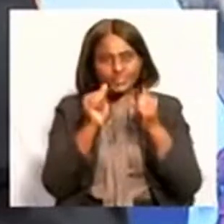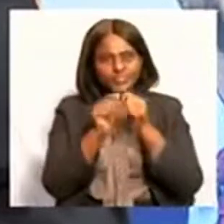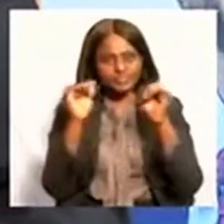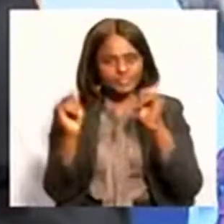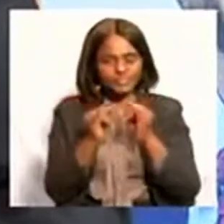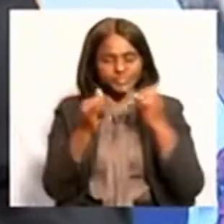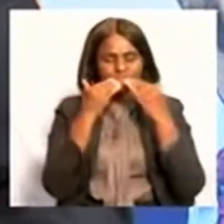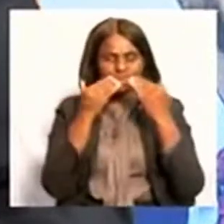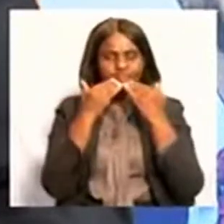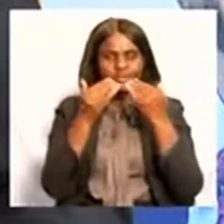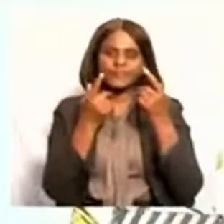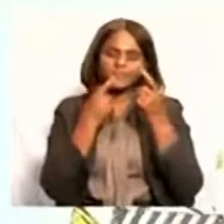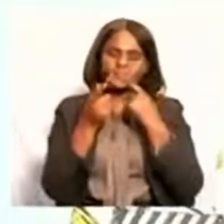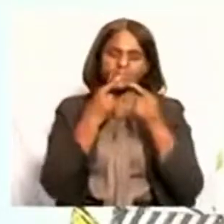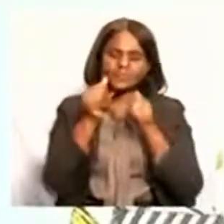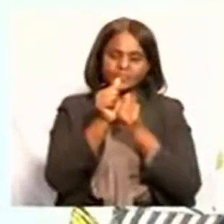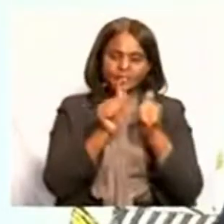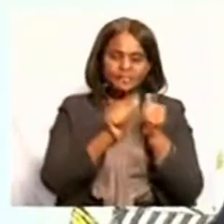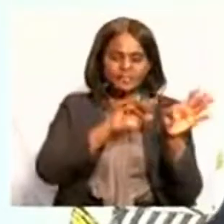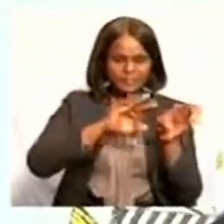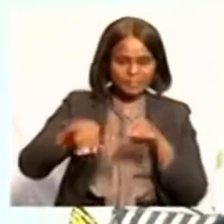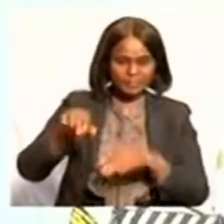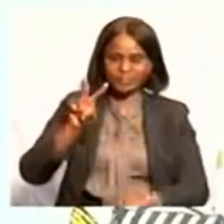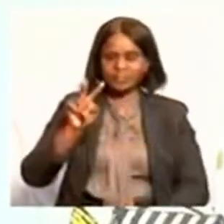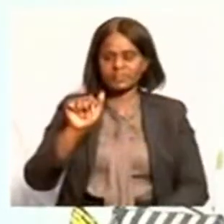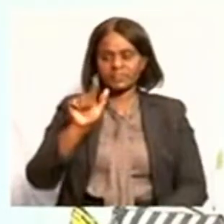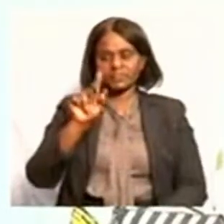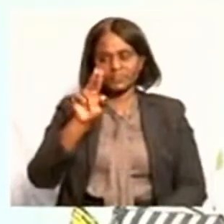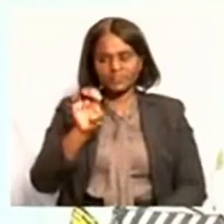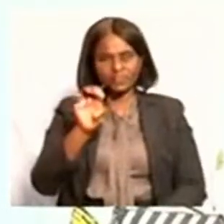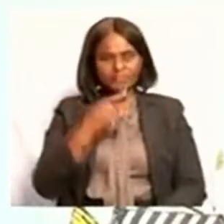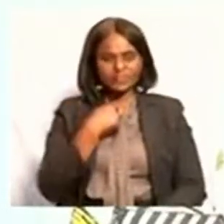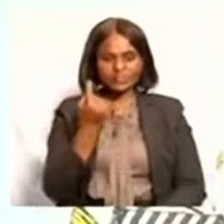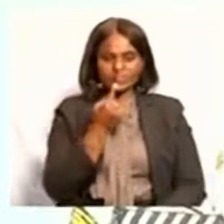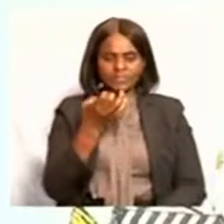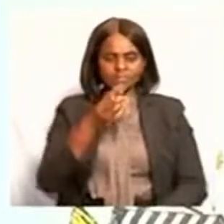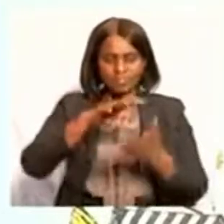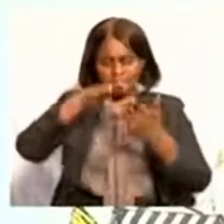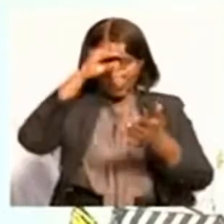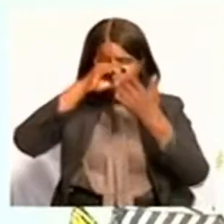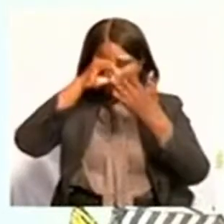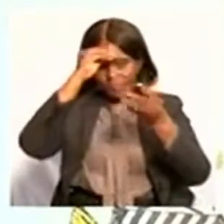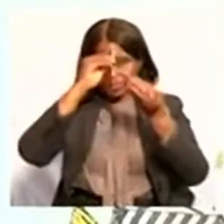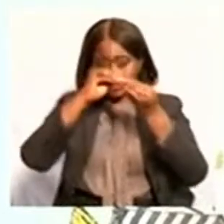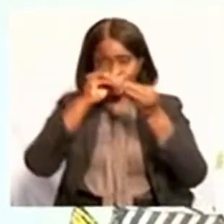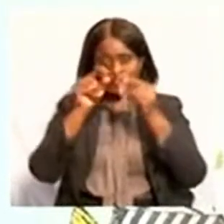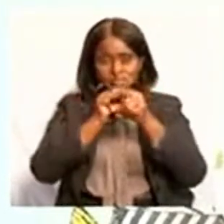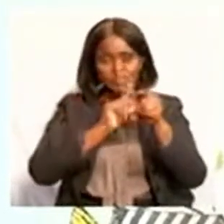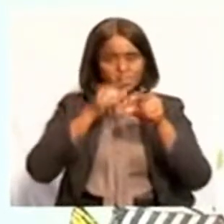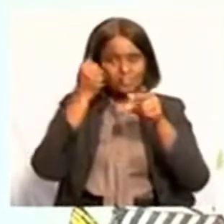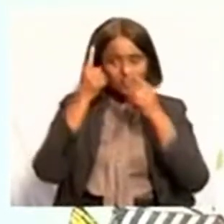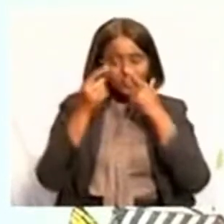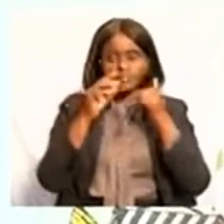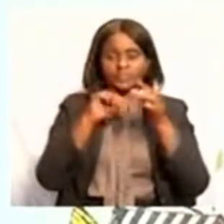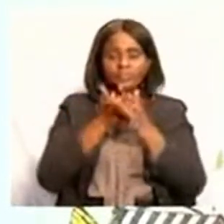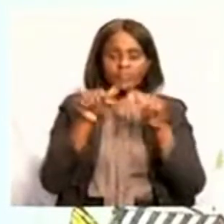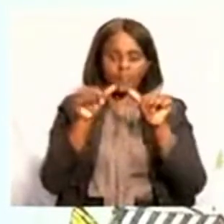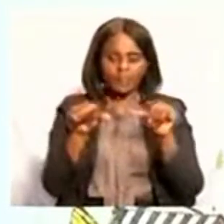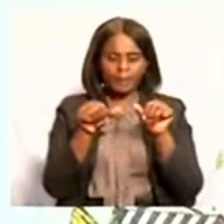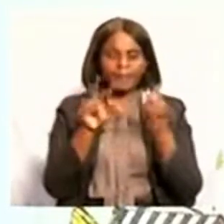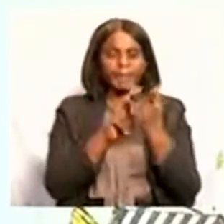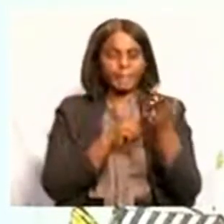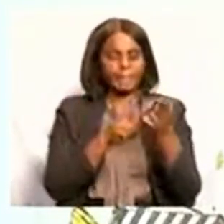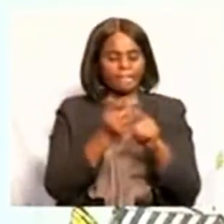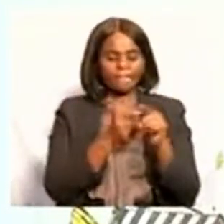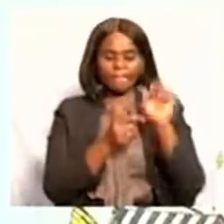right. So having talked about also the values, and I just want also to learn and understand how the audit reports from